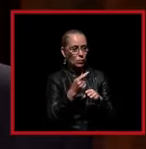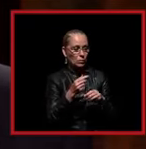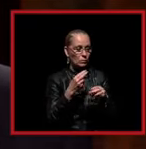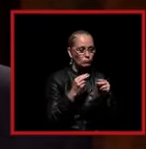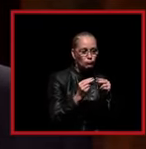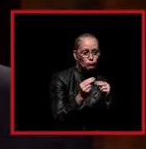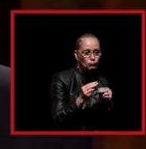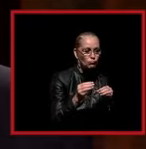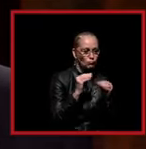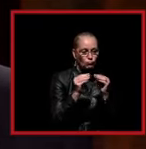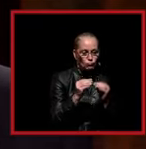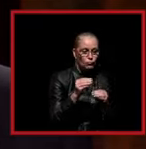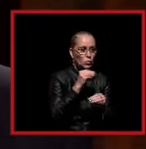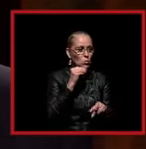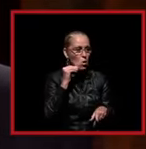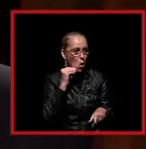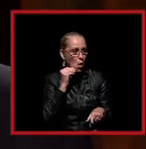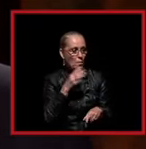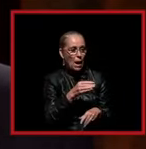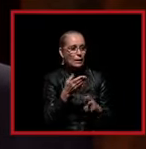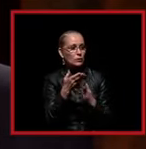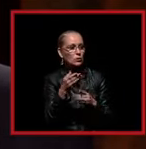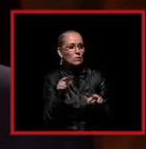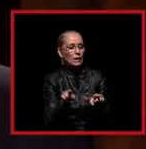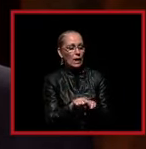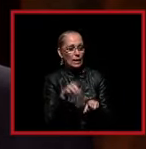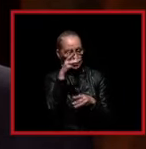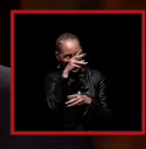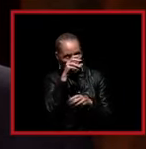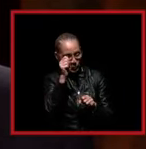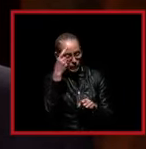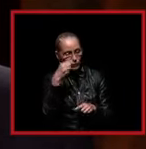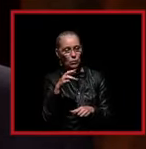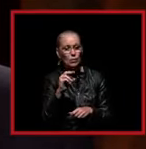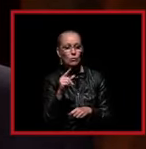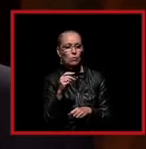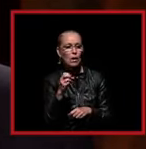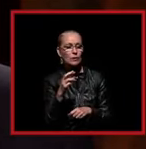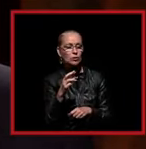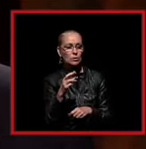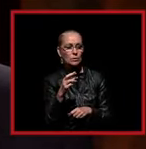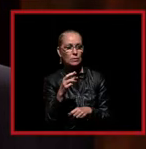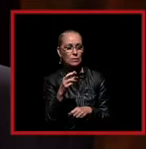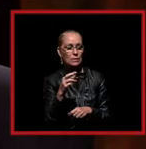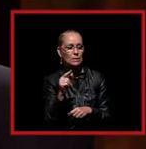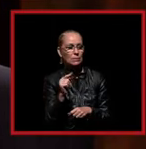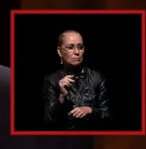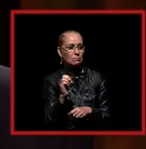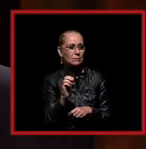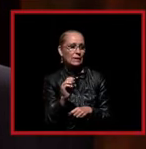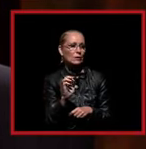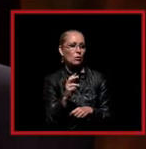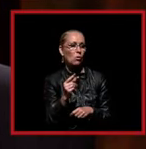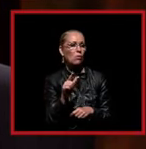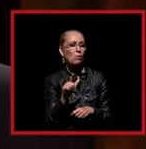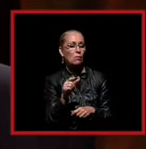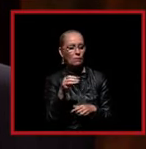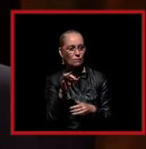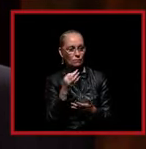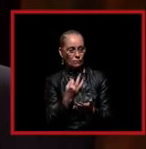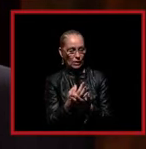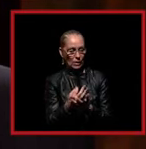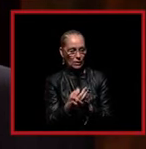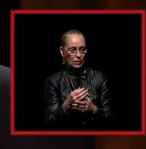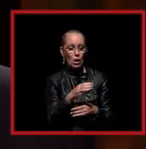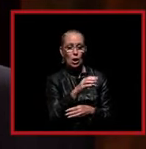as CEO and president of the Roger L. Putnam Technical Fund. As a co-founder of the Millbrook